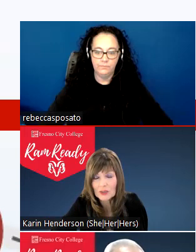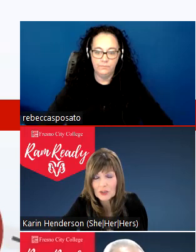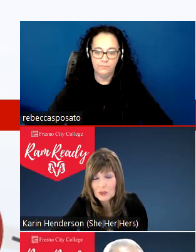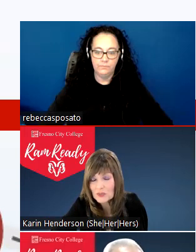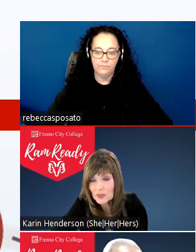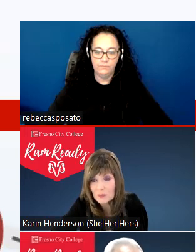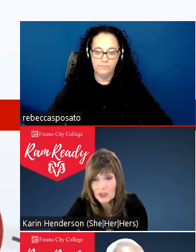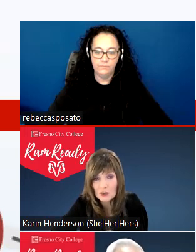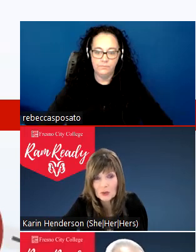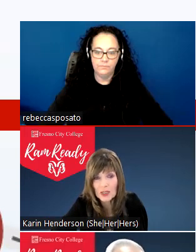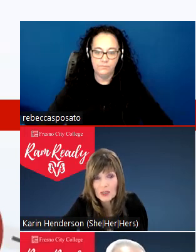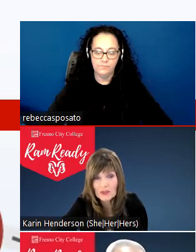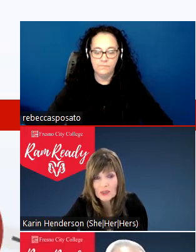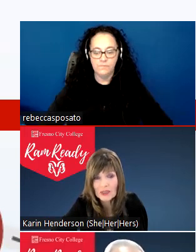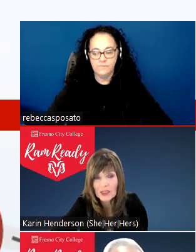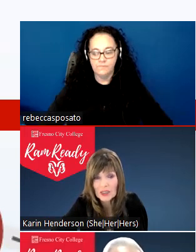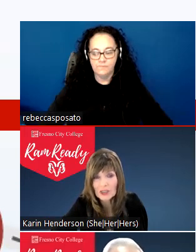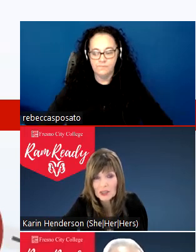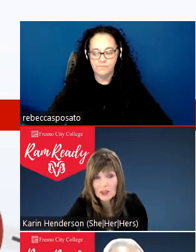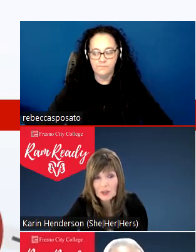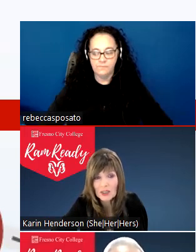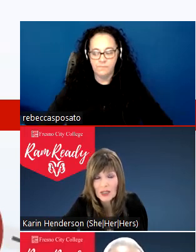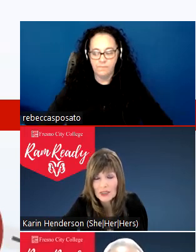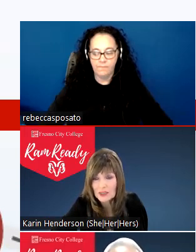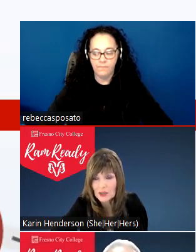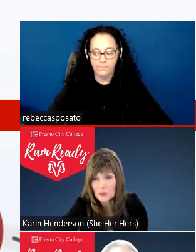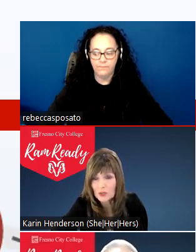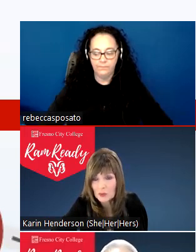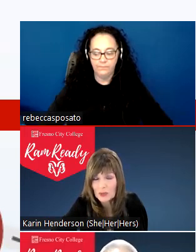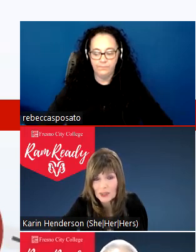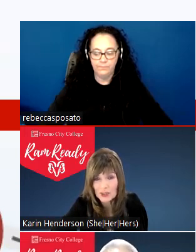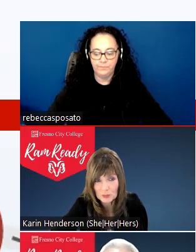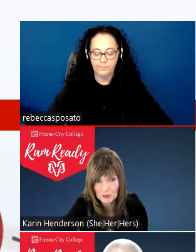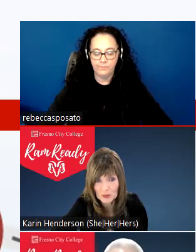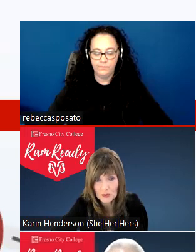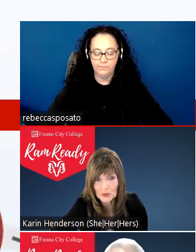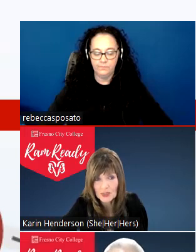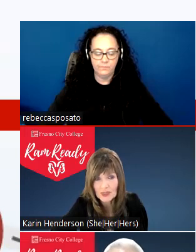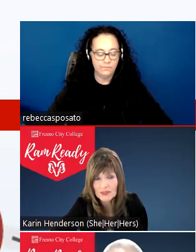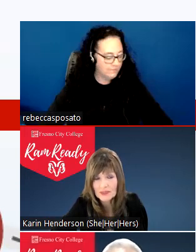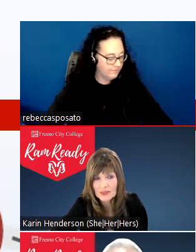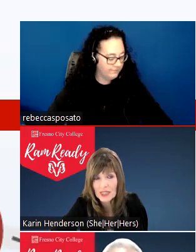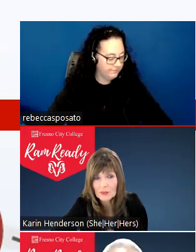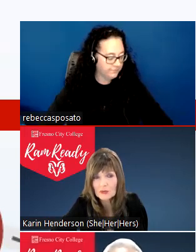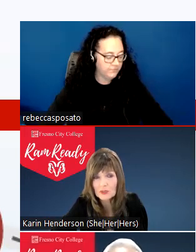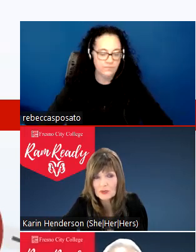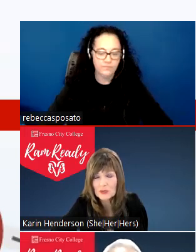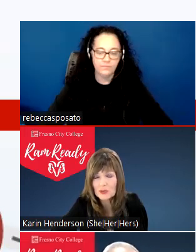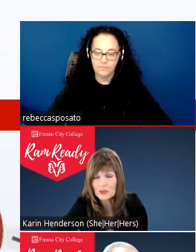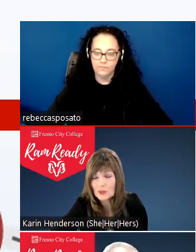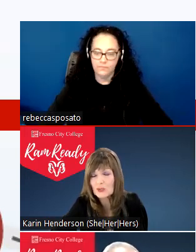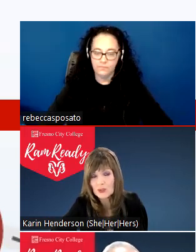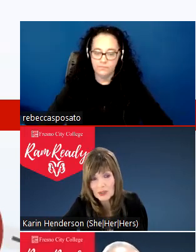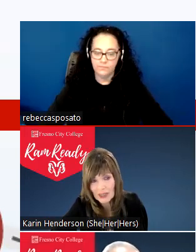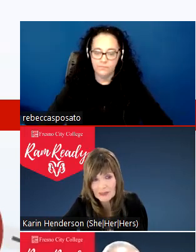about choosing a major or having a clear idea of what you would like to pursue is it enables you